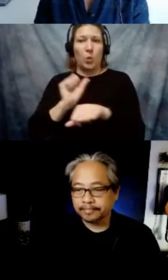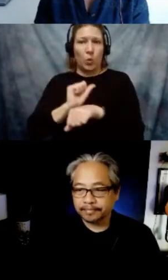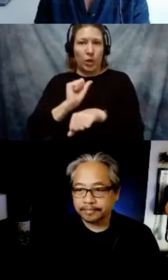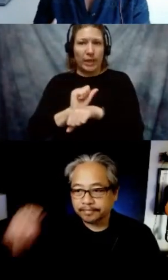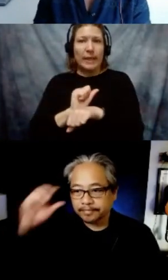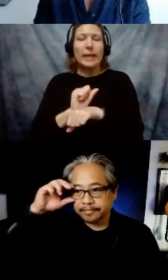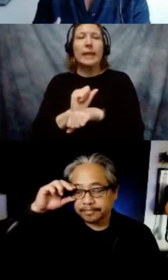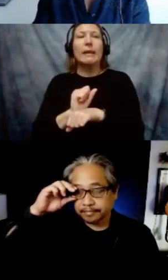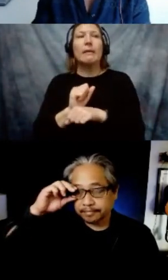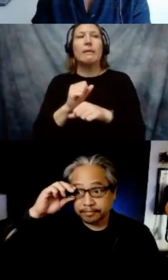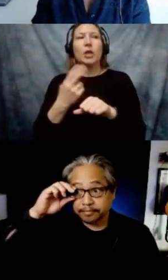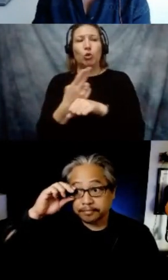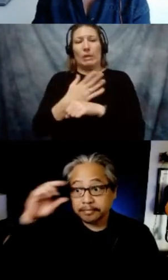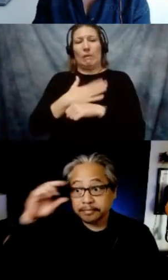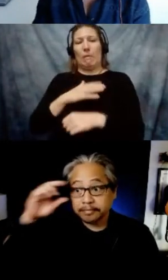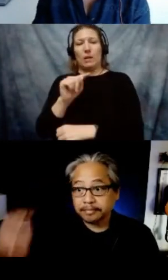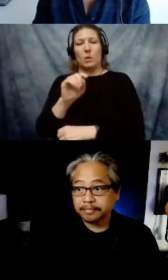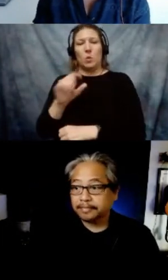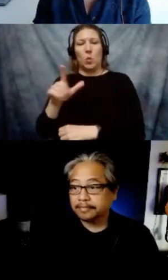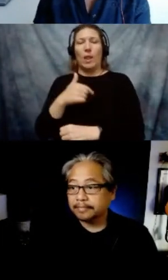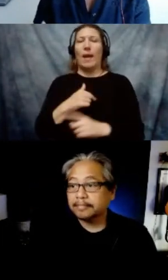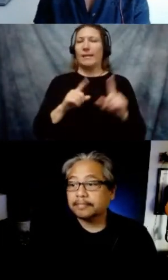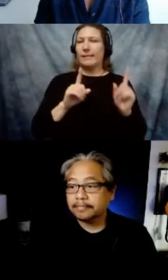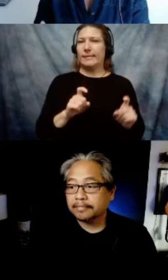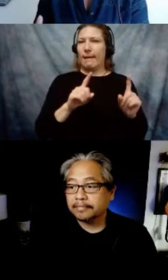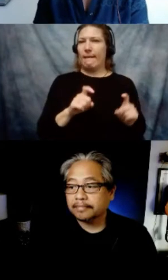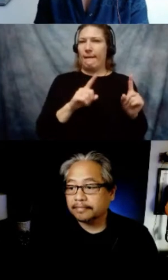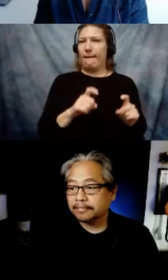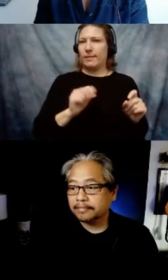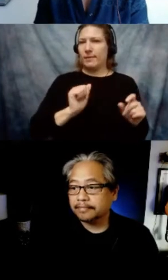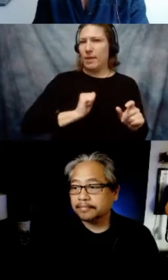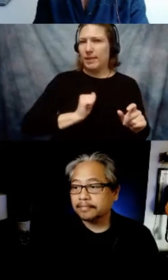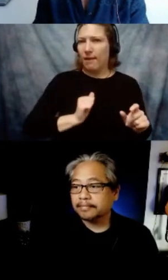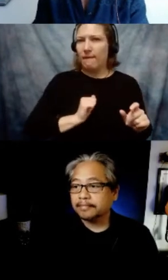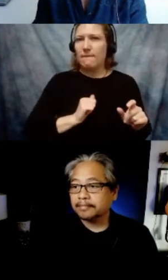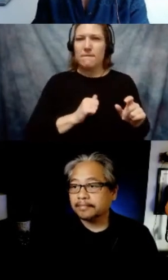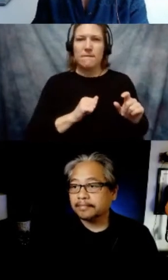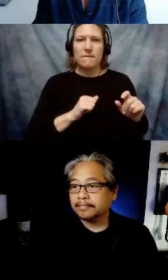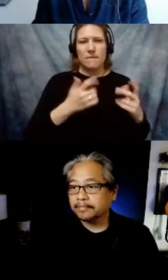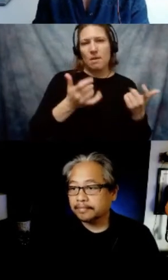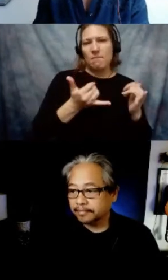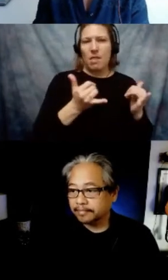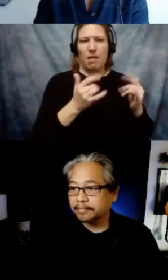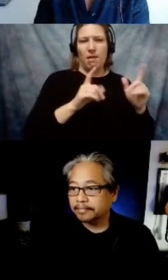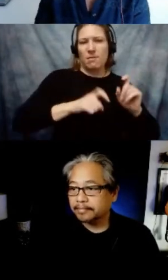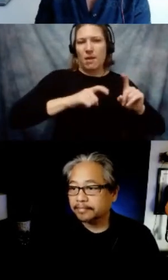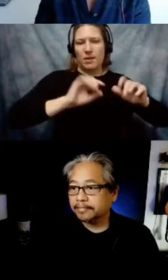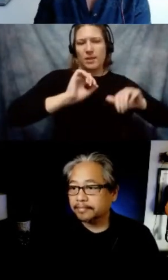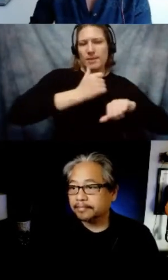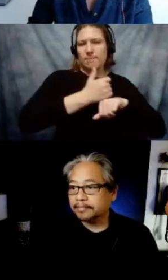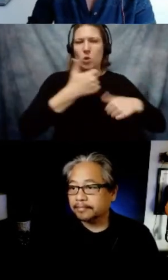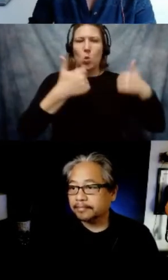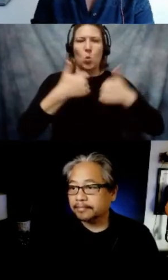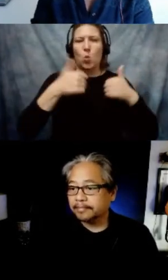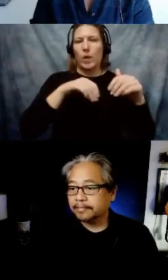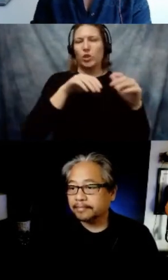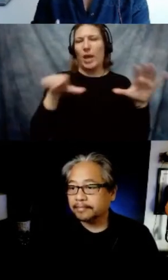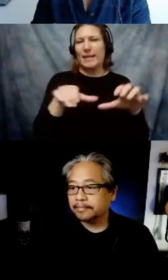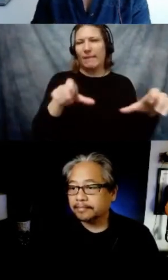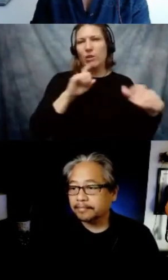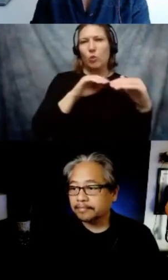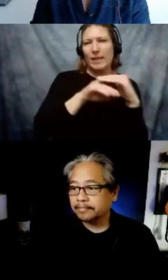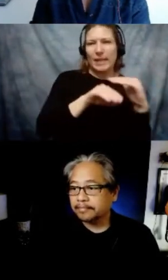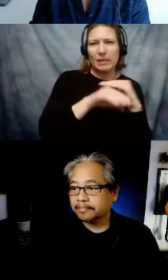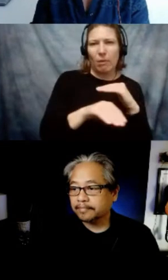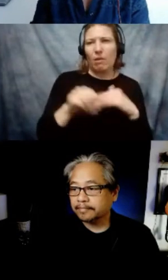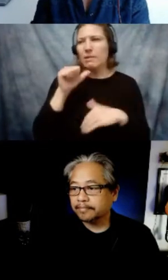which activities were accessible and inaccessible. I think an ideal thing to do is, depending on the authoring tool that